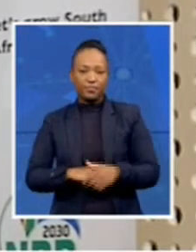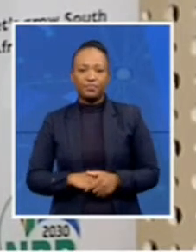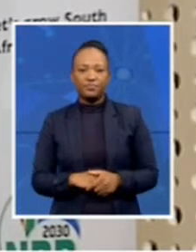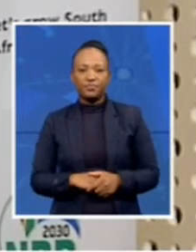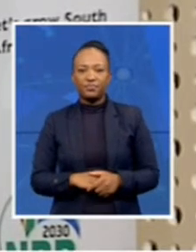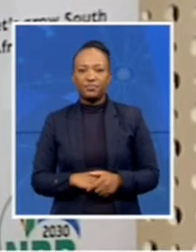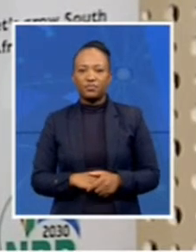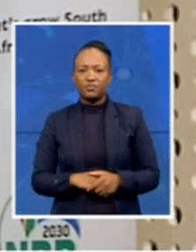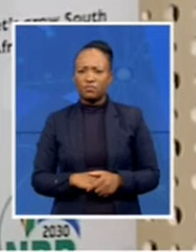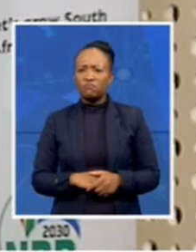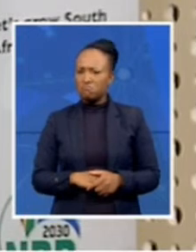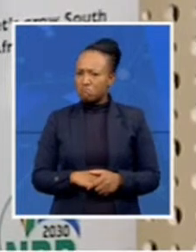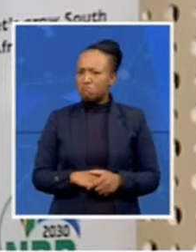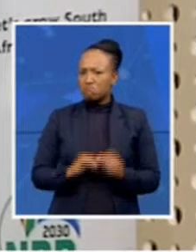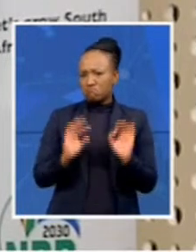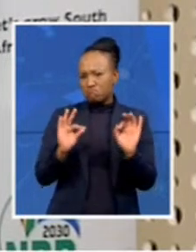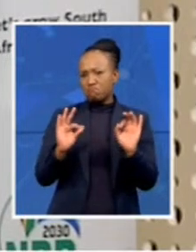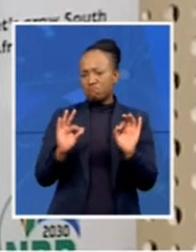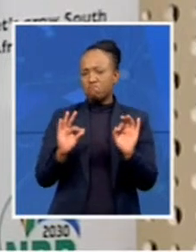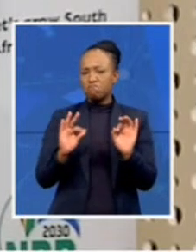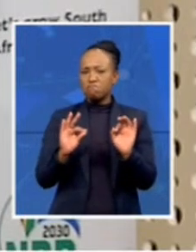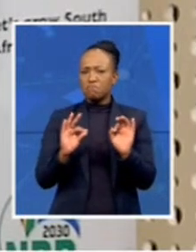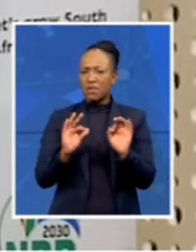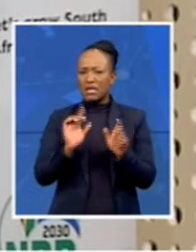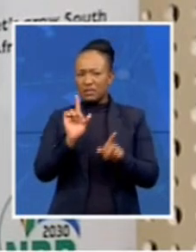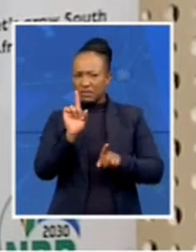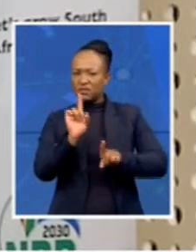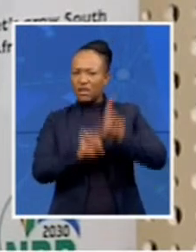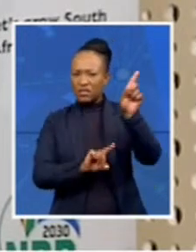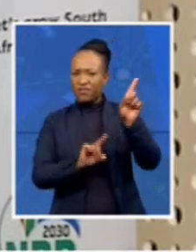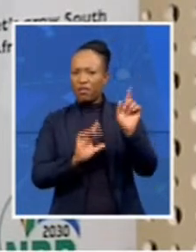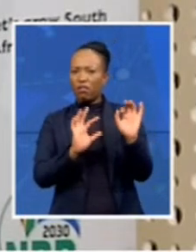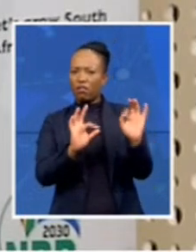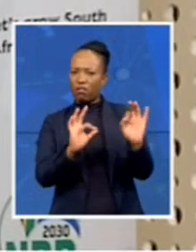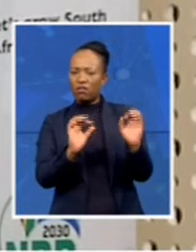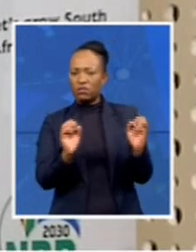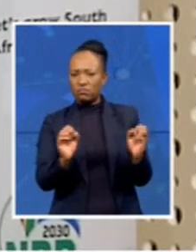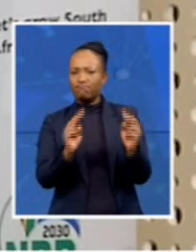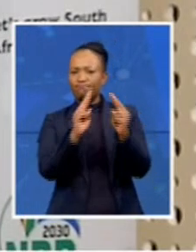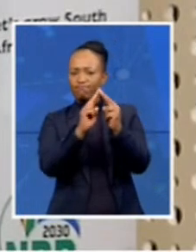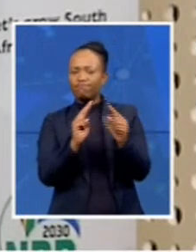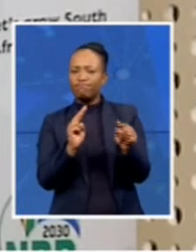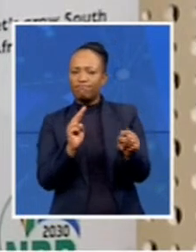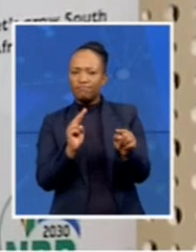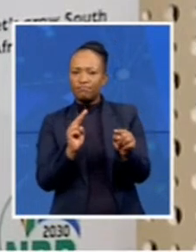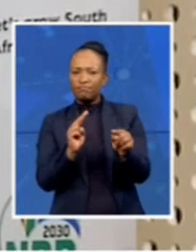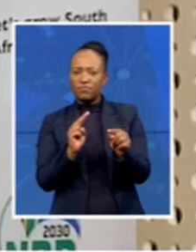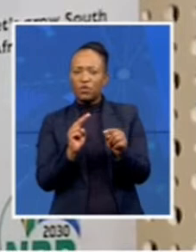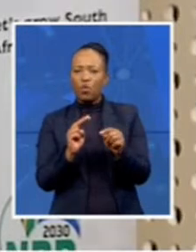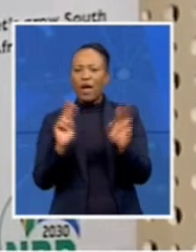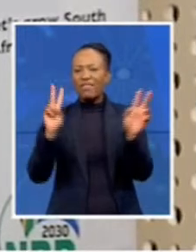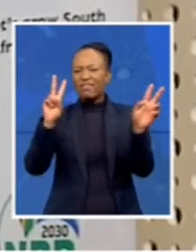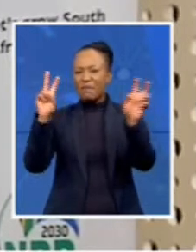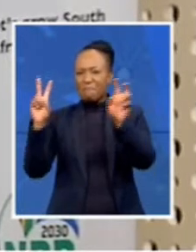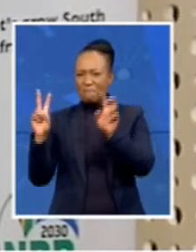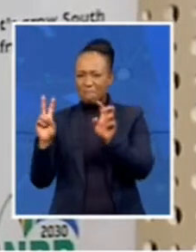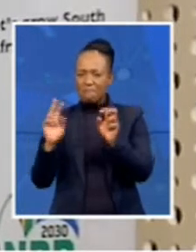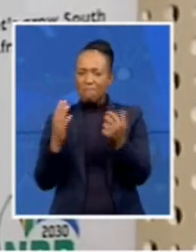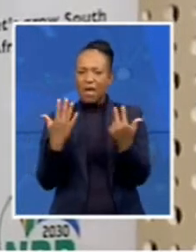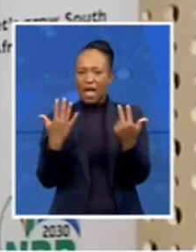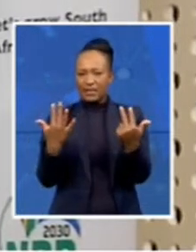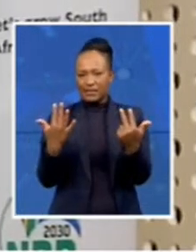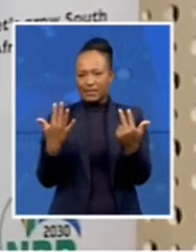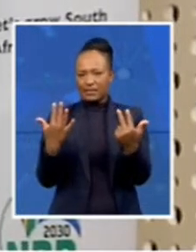summit, a very successful one with 8 themes. And they are